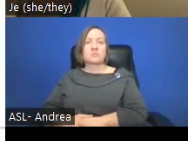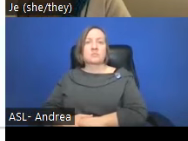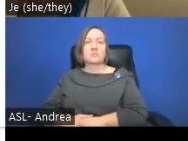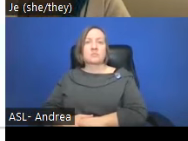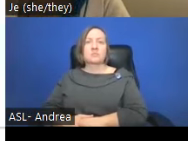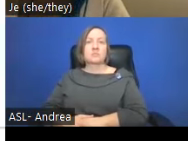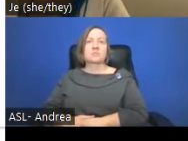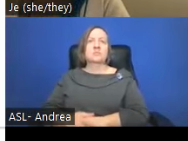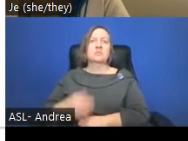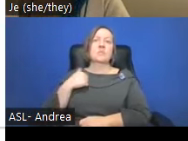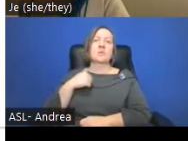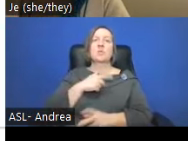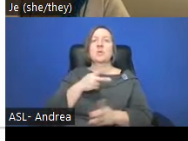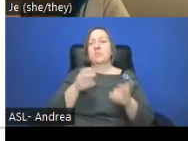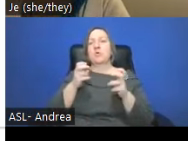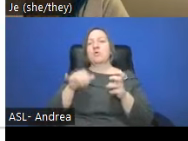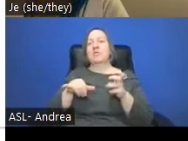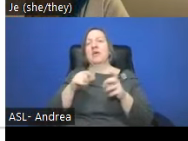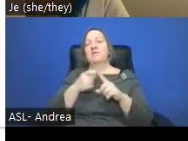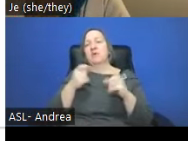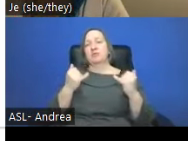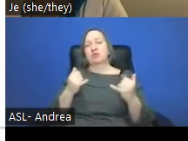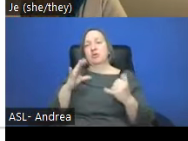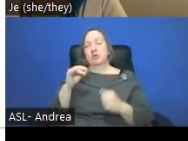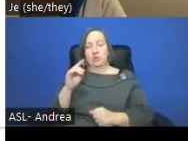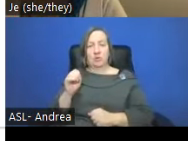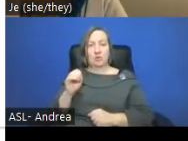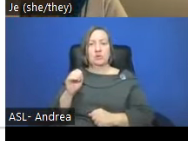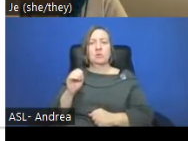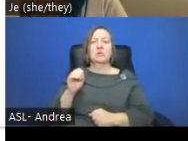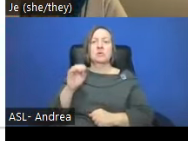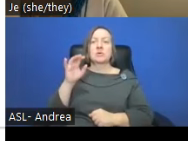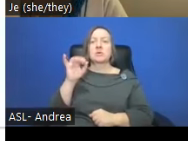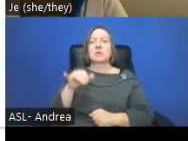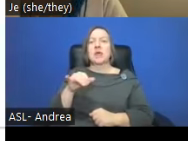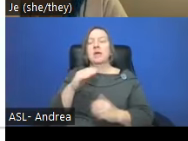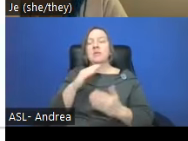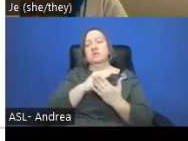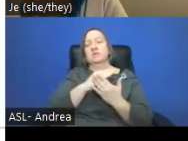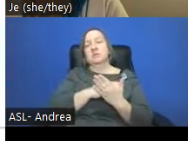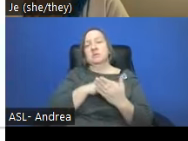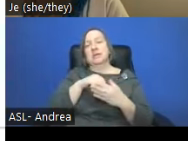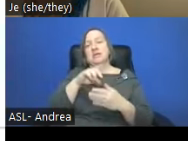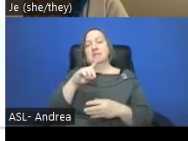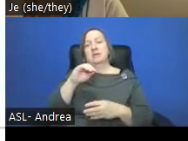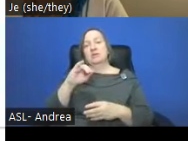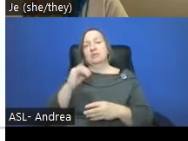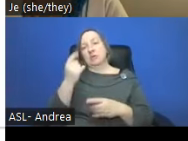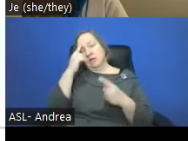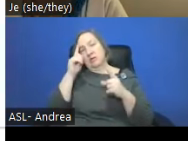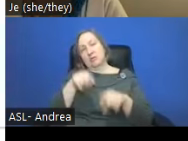So just saying, we pulled this from the current code. This was outlined in the DOJ agreement as